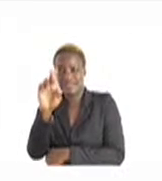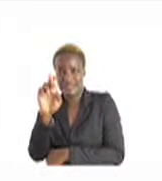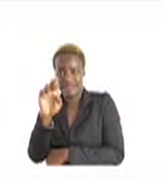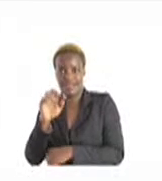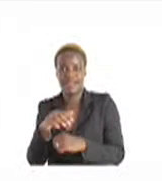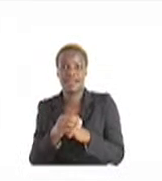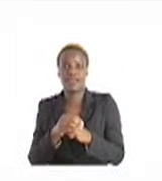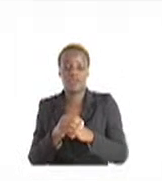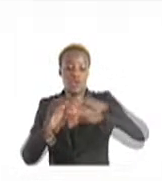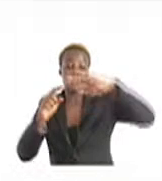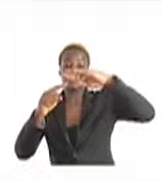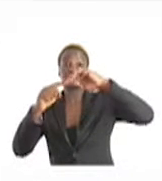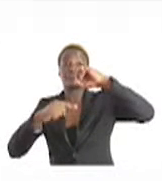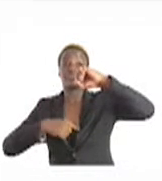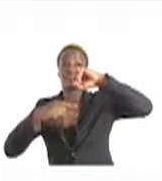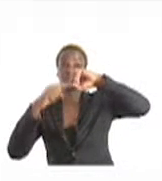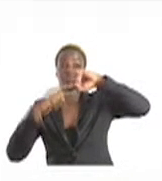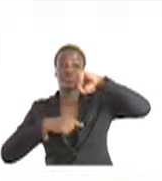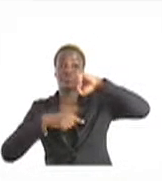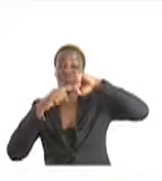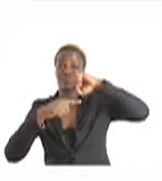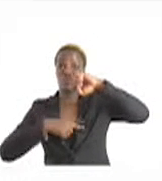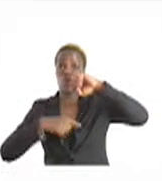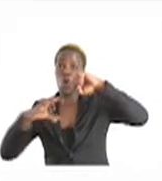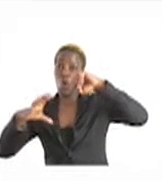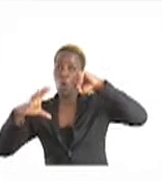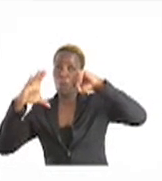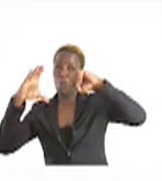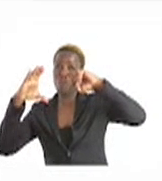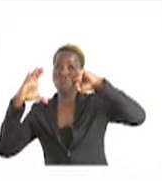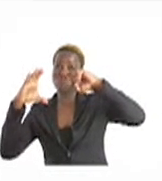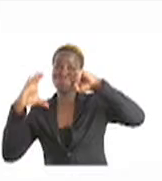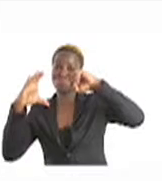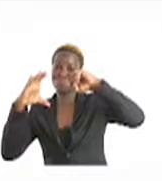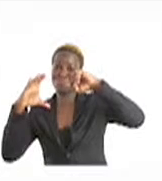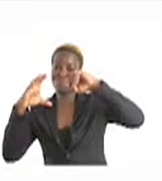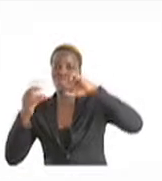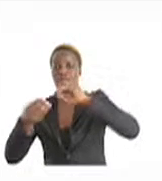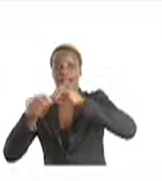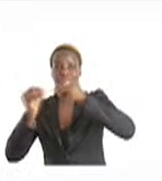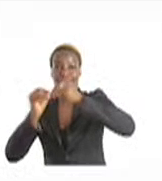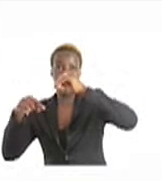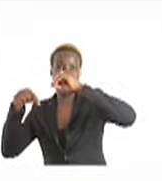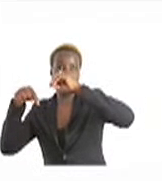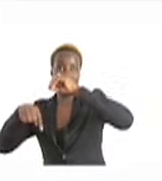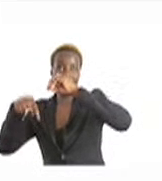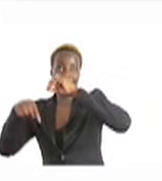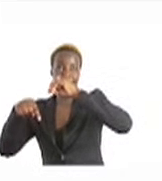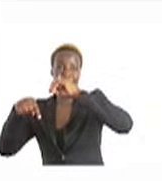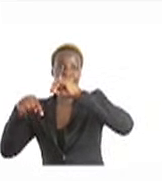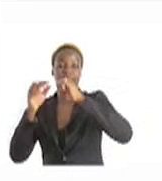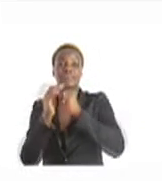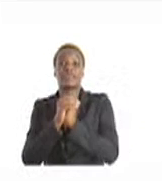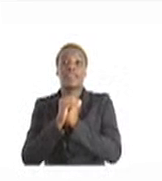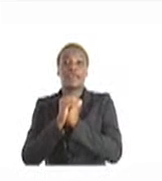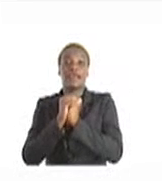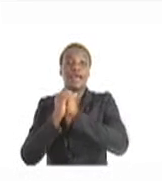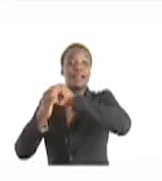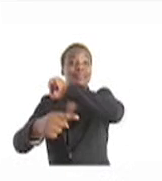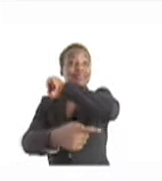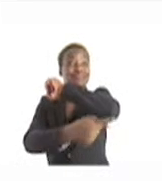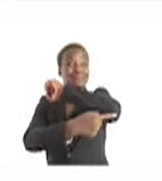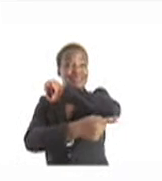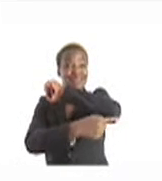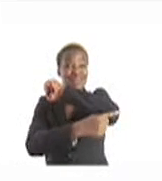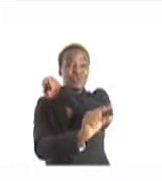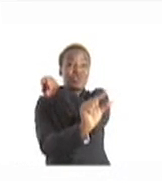of the mouth of the sign should be eating the bigger number, saving the smaller one. All right. For example, we can